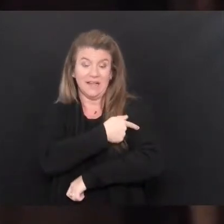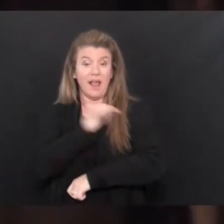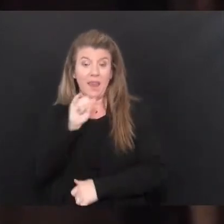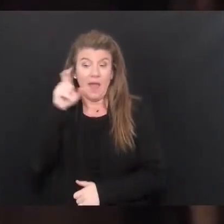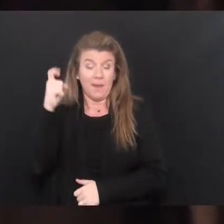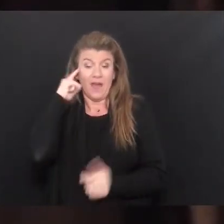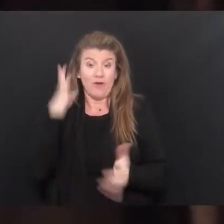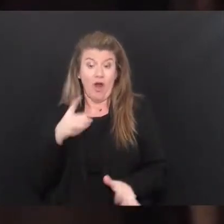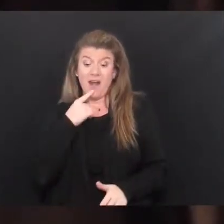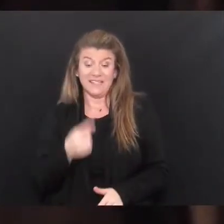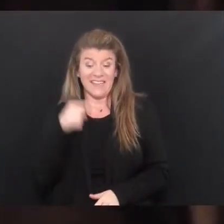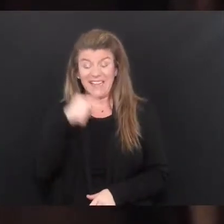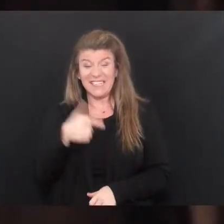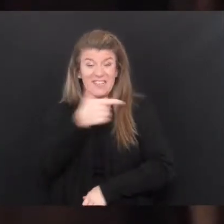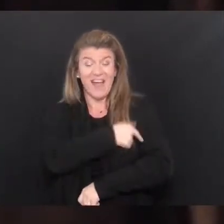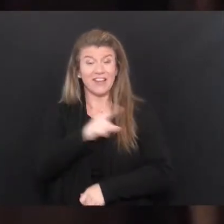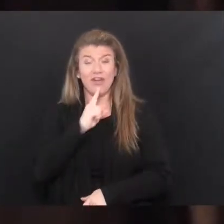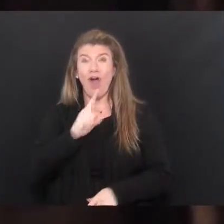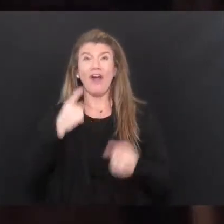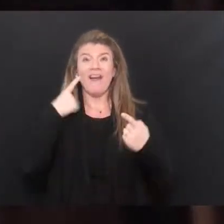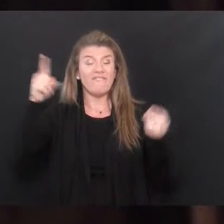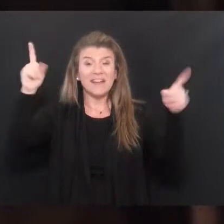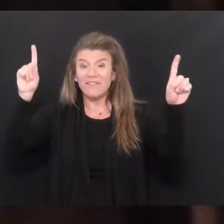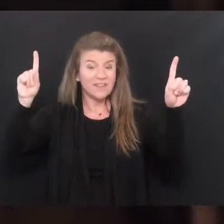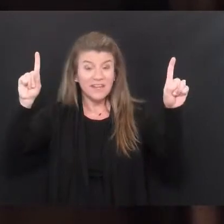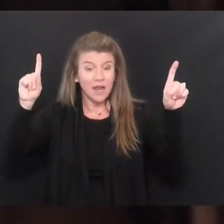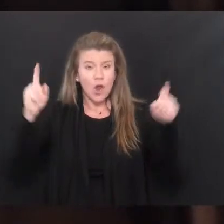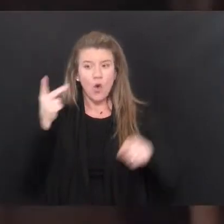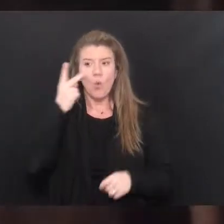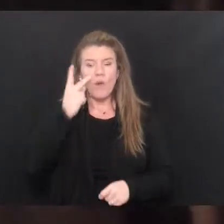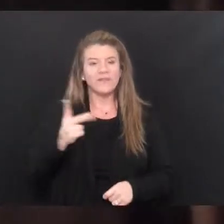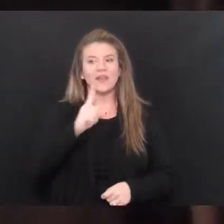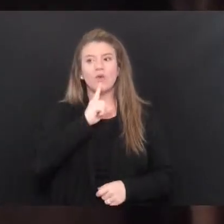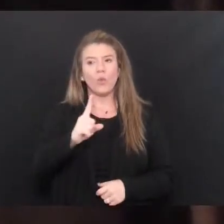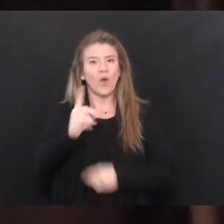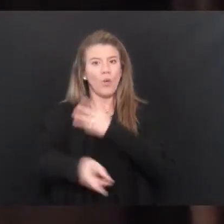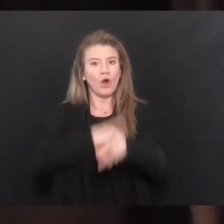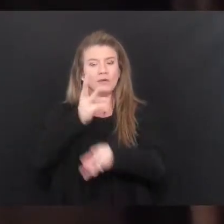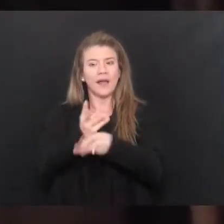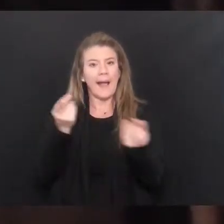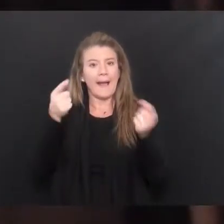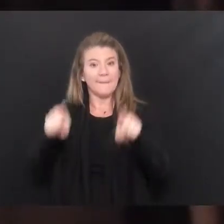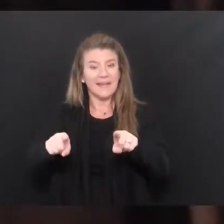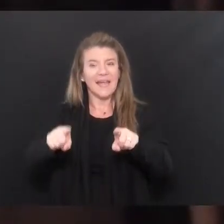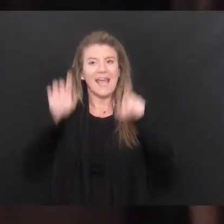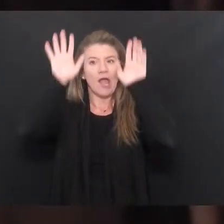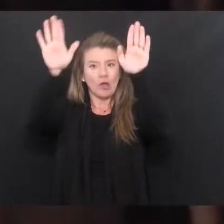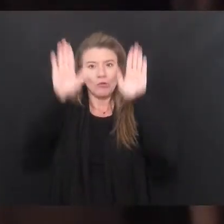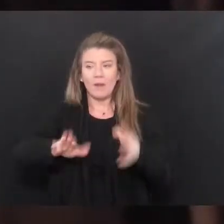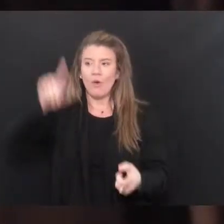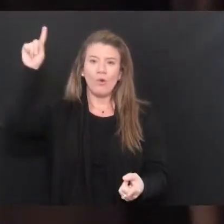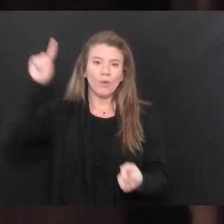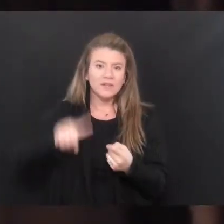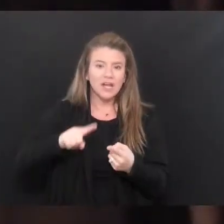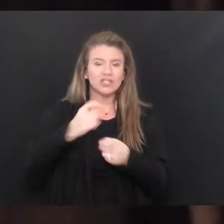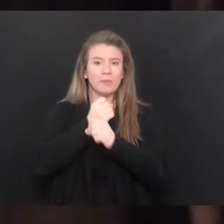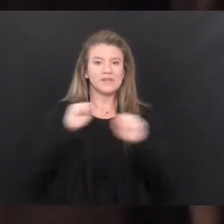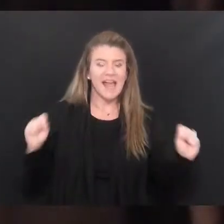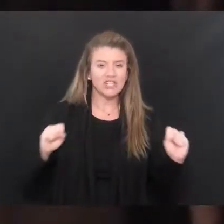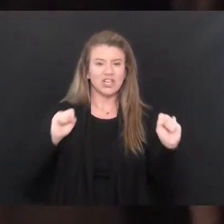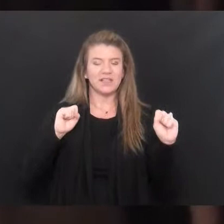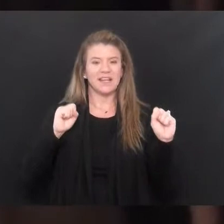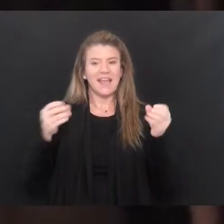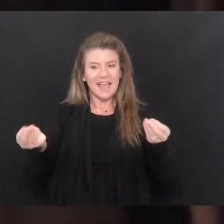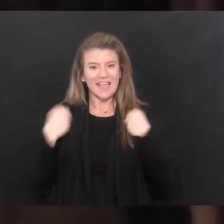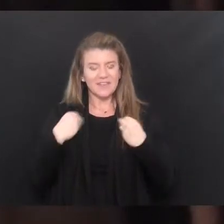said, these vaccines are incredibly effective. And we've seen in real world settings the incredible reduction, protection it gives